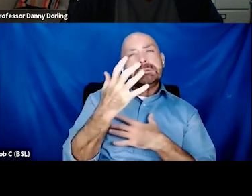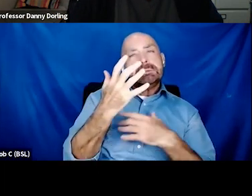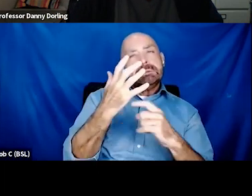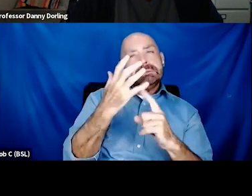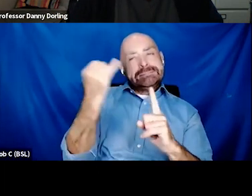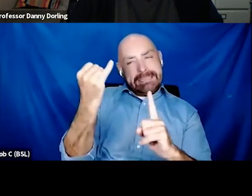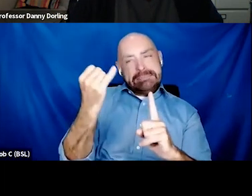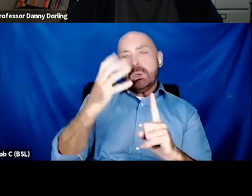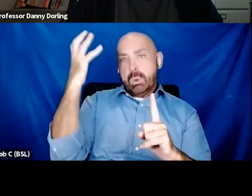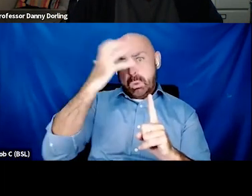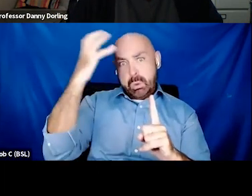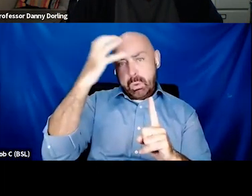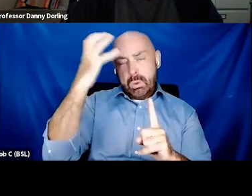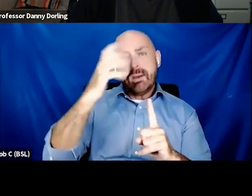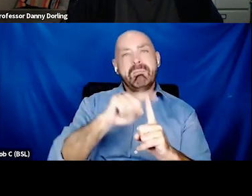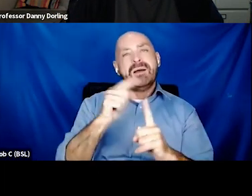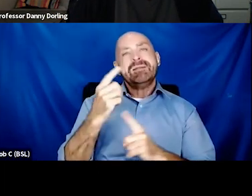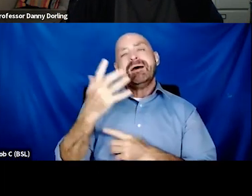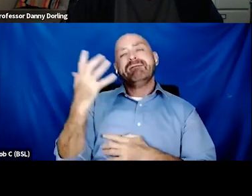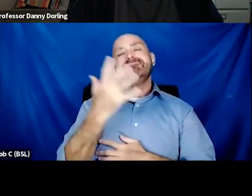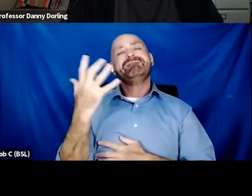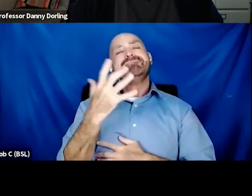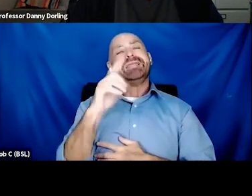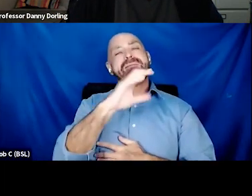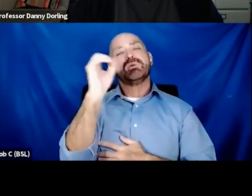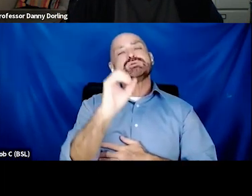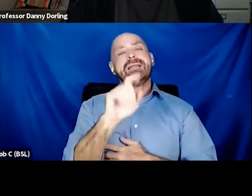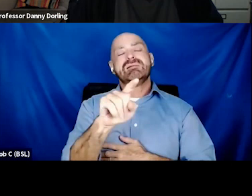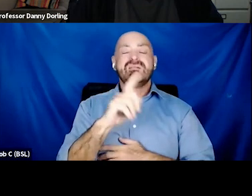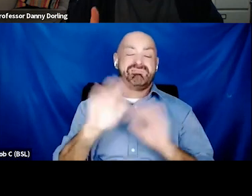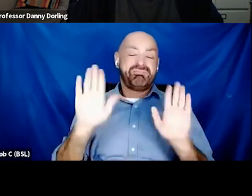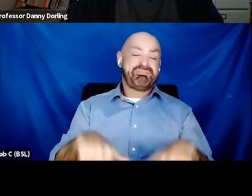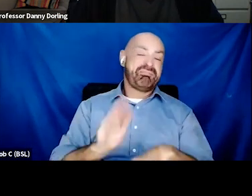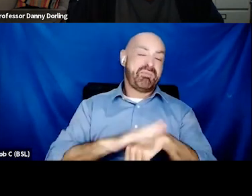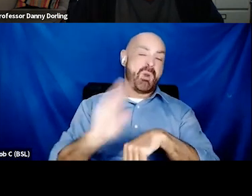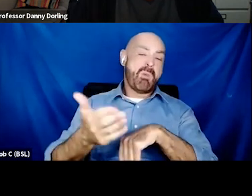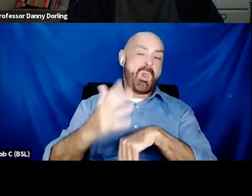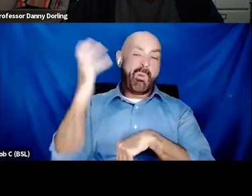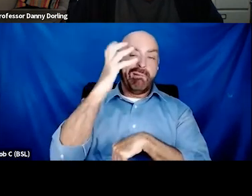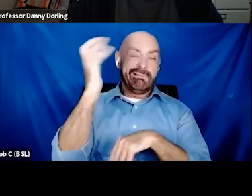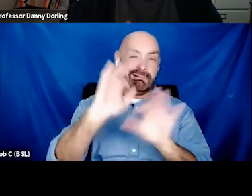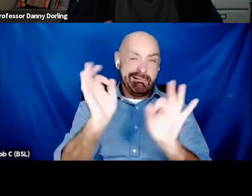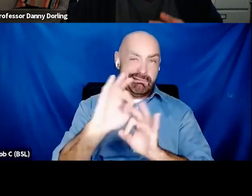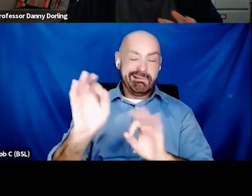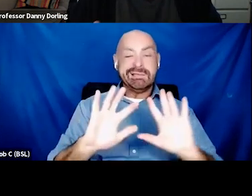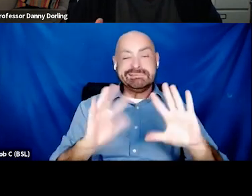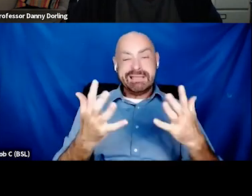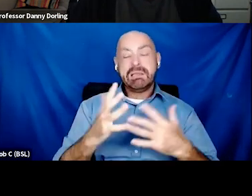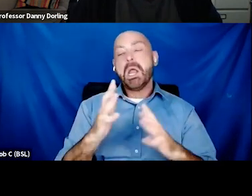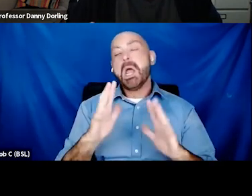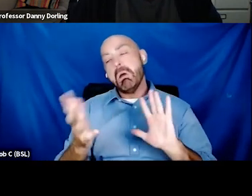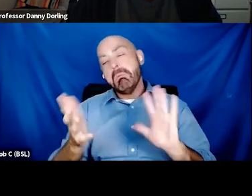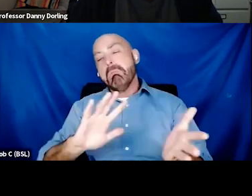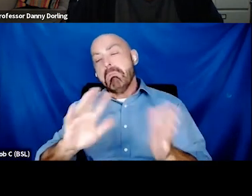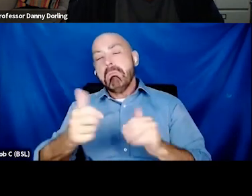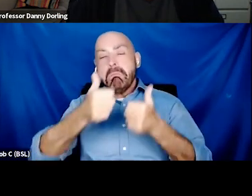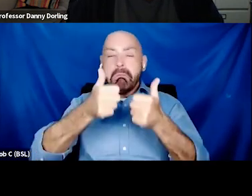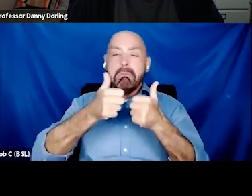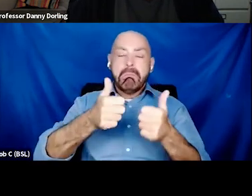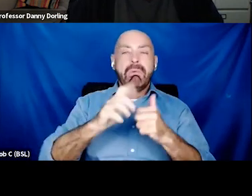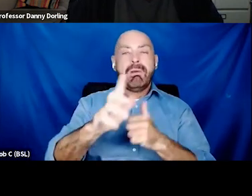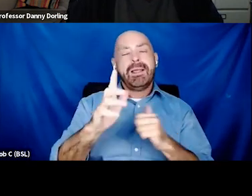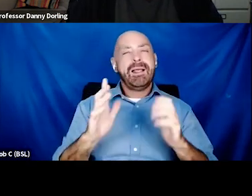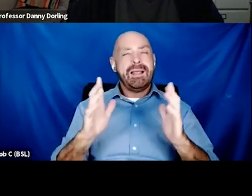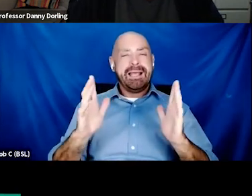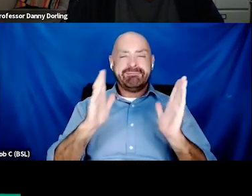But you've now got 15% not worried at all, and another 10% somewhat unworried. And again, you can see that split. And of